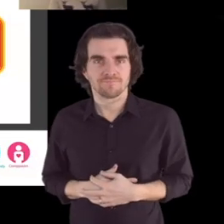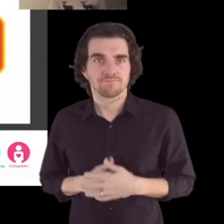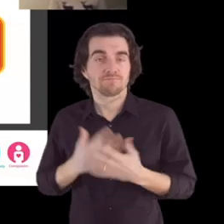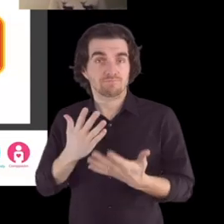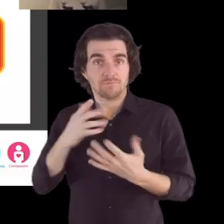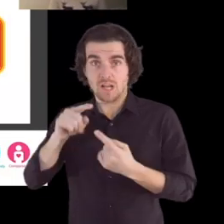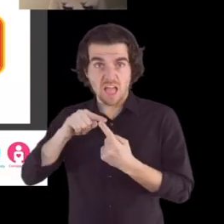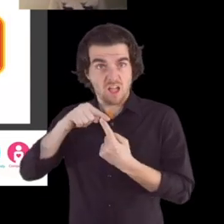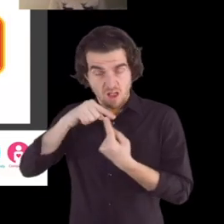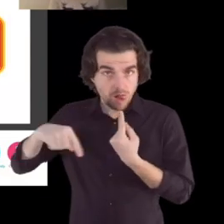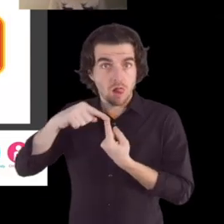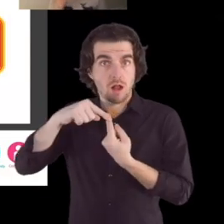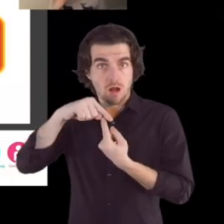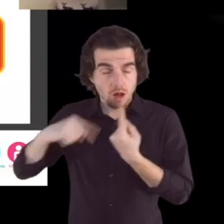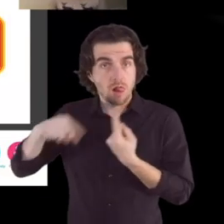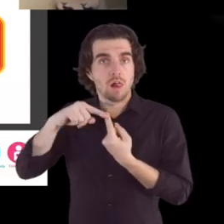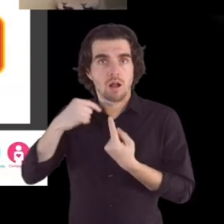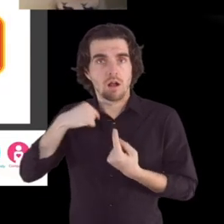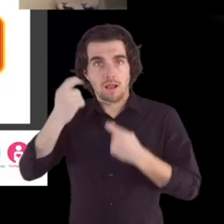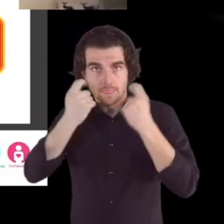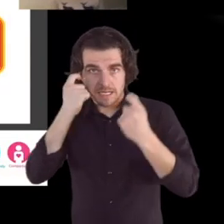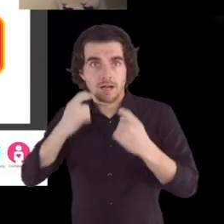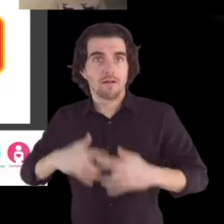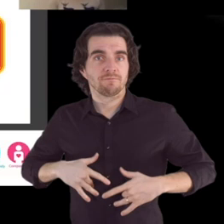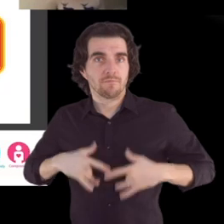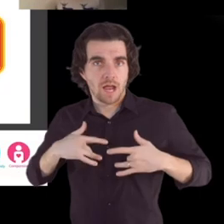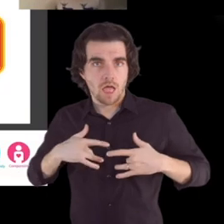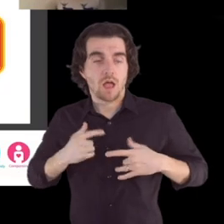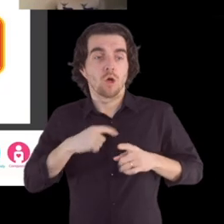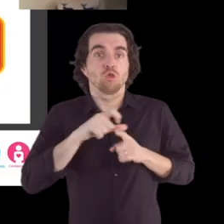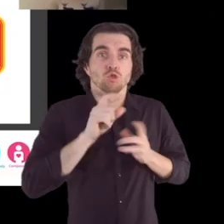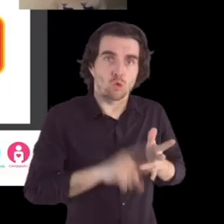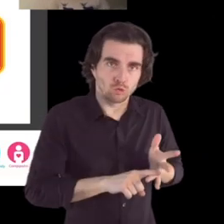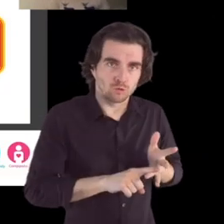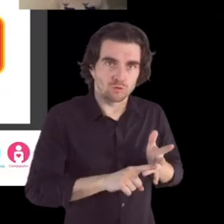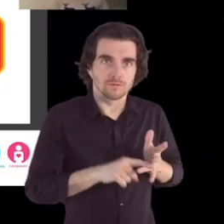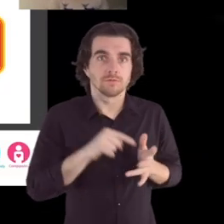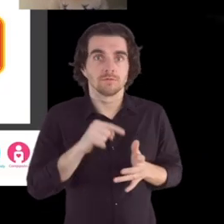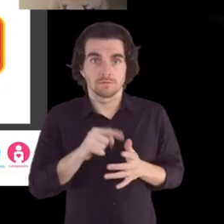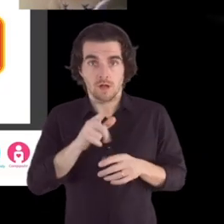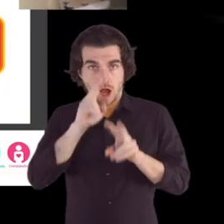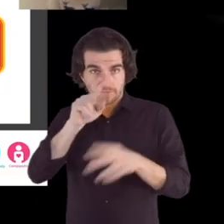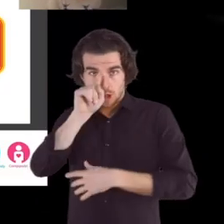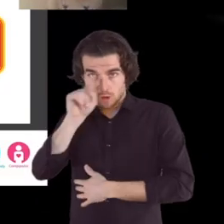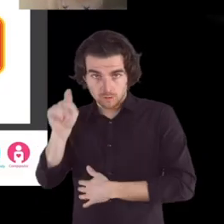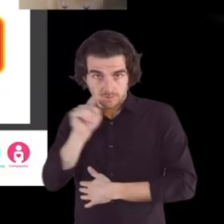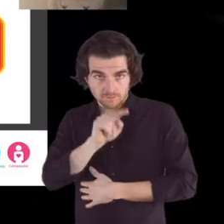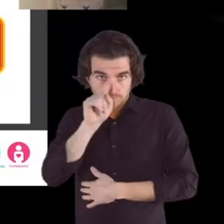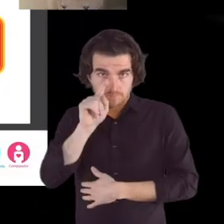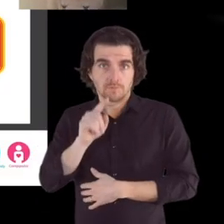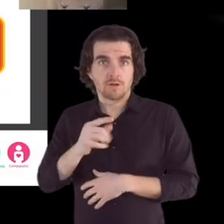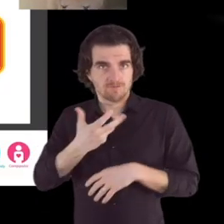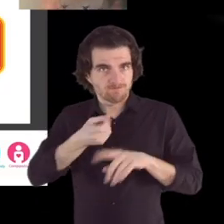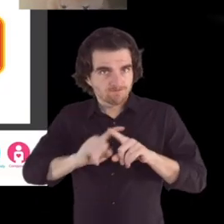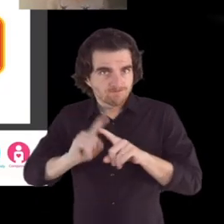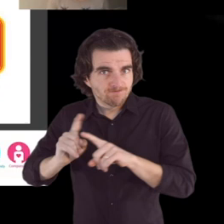And it is a vicious circle. Our thoughts and our feelings and our behaviors are all linked. So if you have a look at this vicious circle,